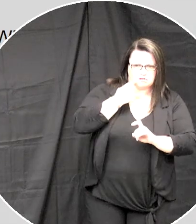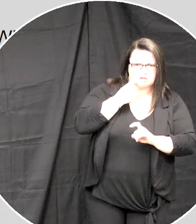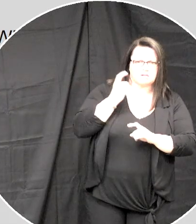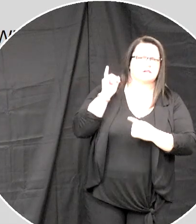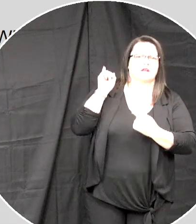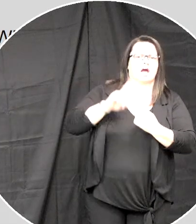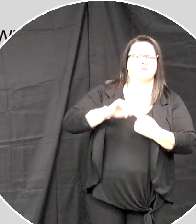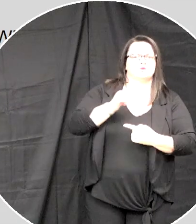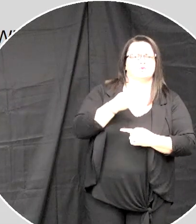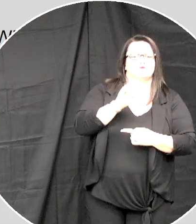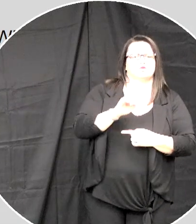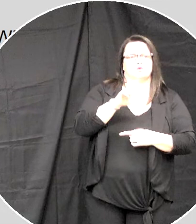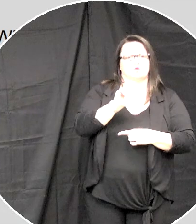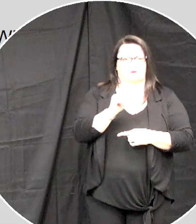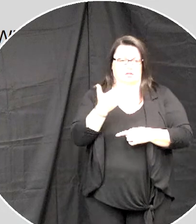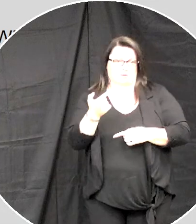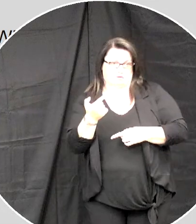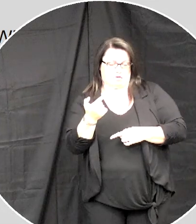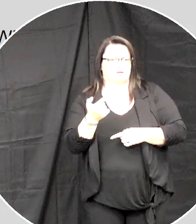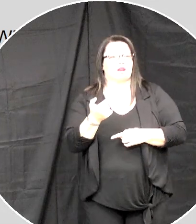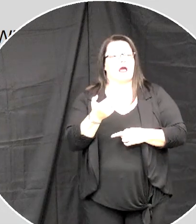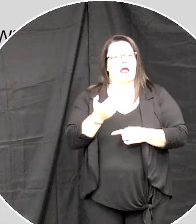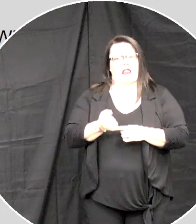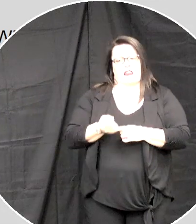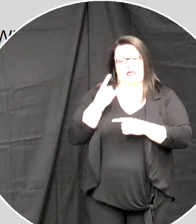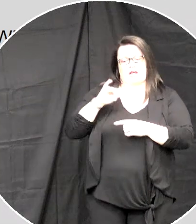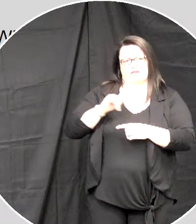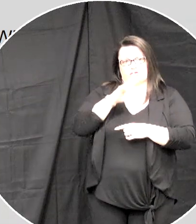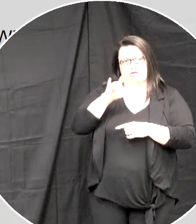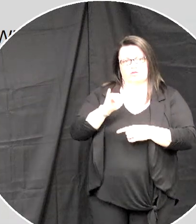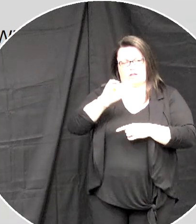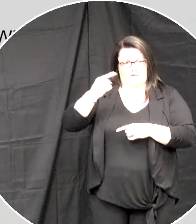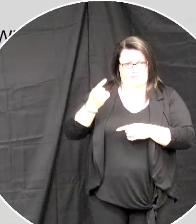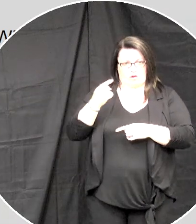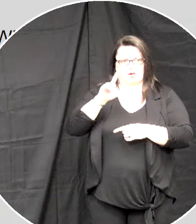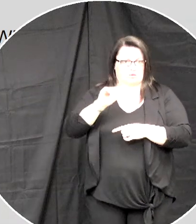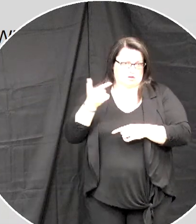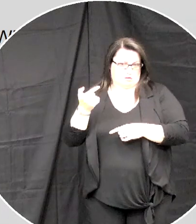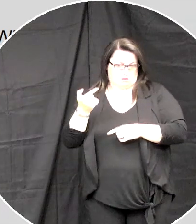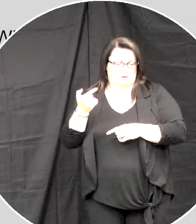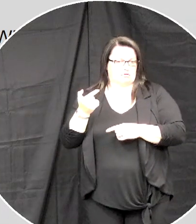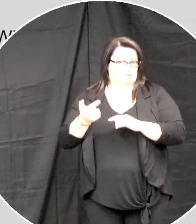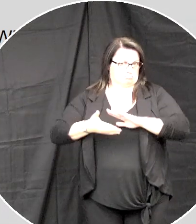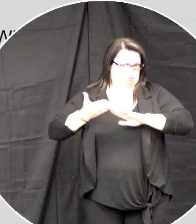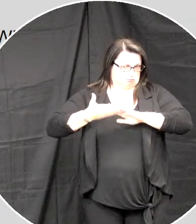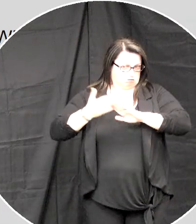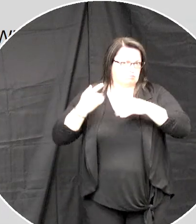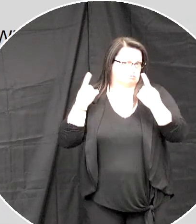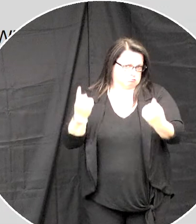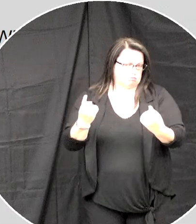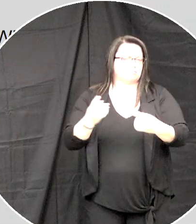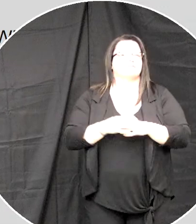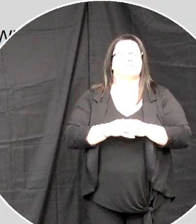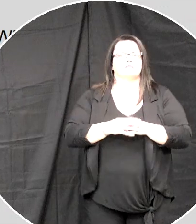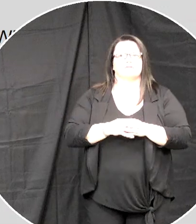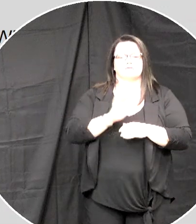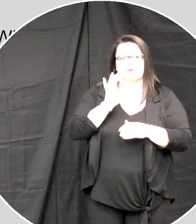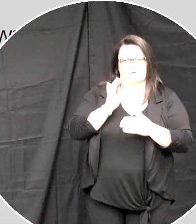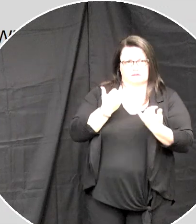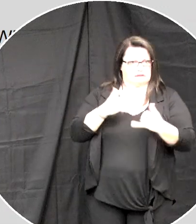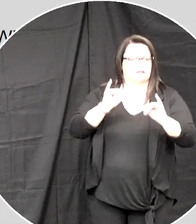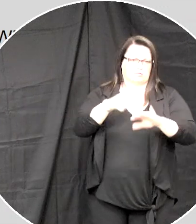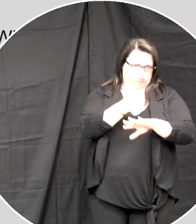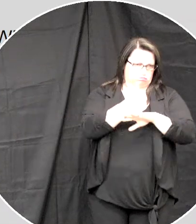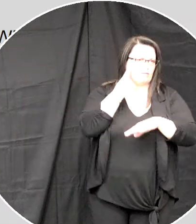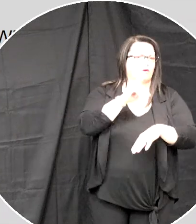2021. The system went live last July 1st, 2021, and is in place for the 2021-2020 school